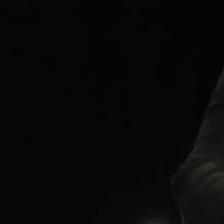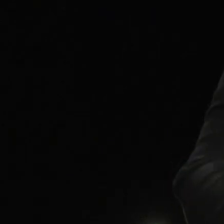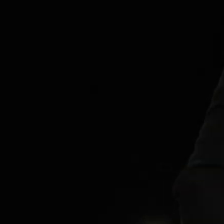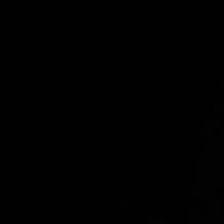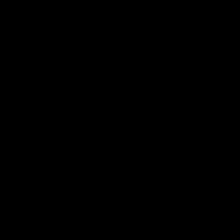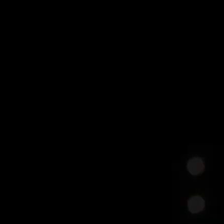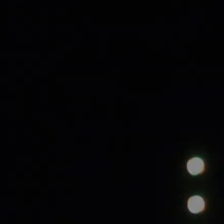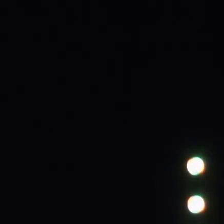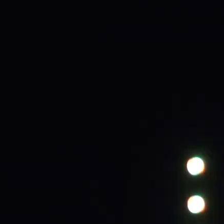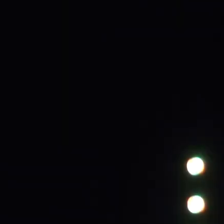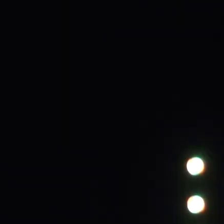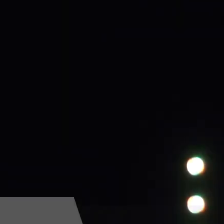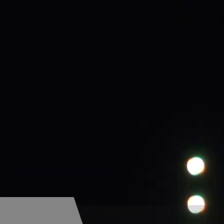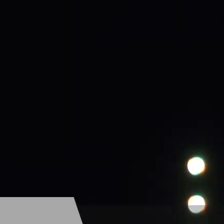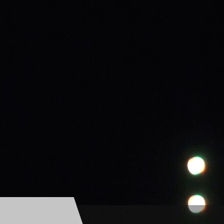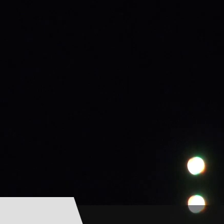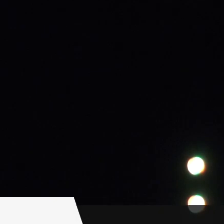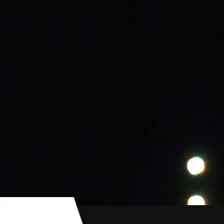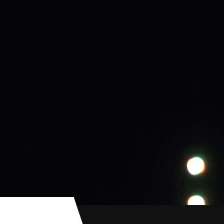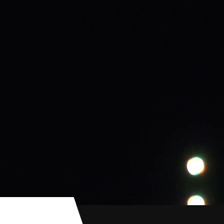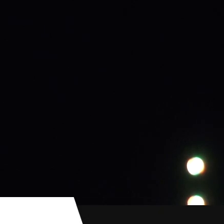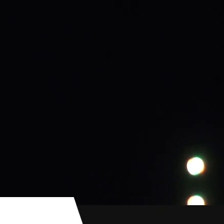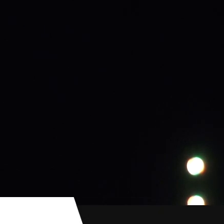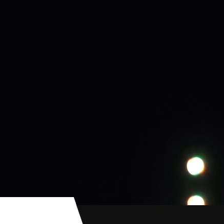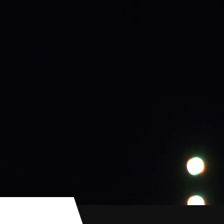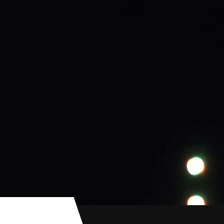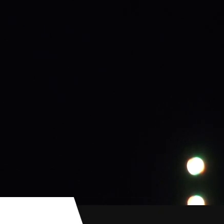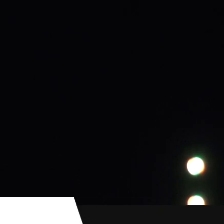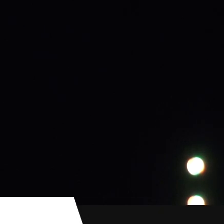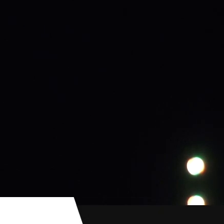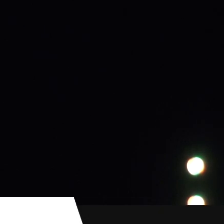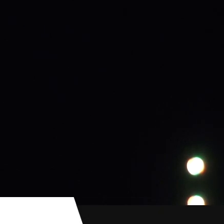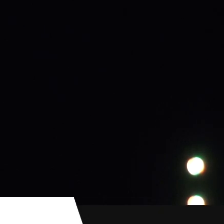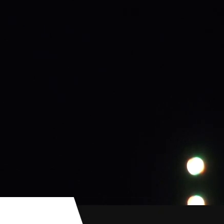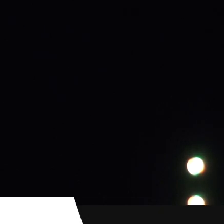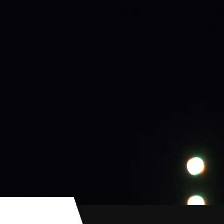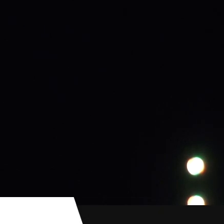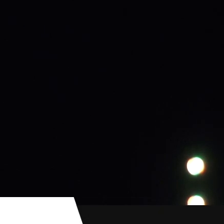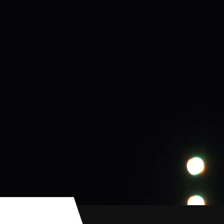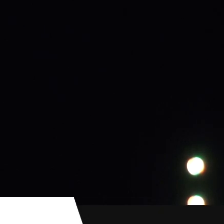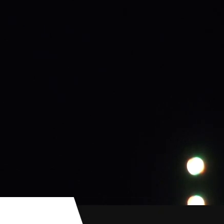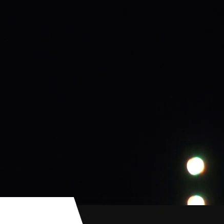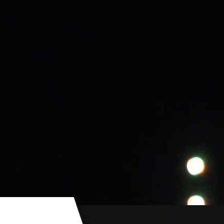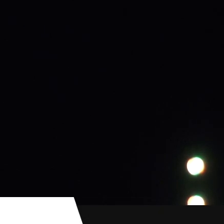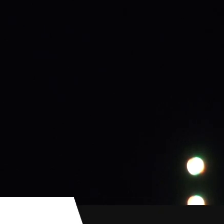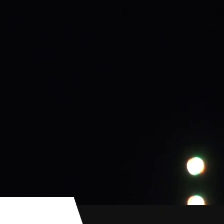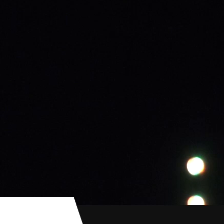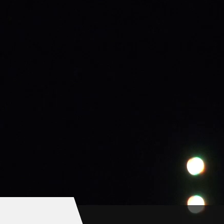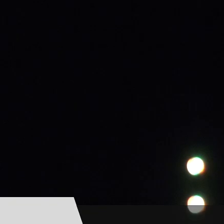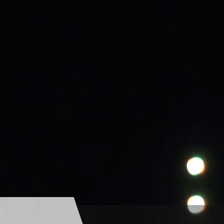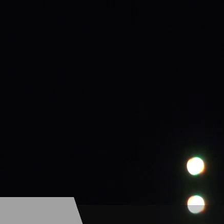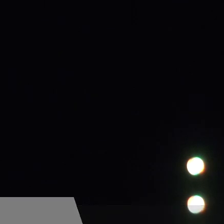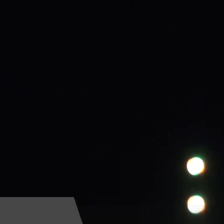you ASAP. Hey church, isn't it fantastic being together like this with Destiny Church Online and now with our new initiative,